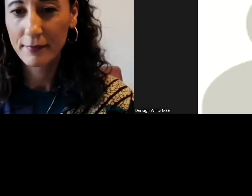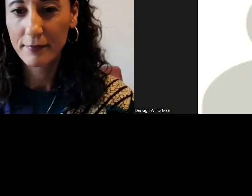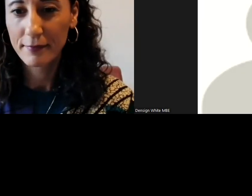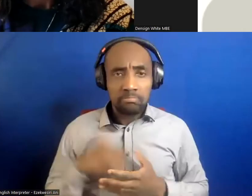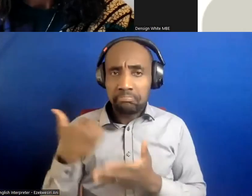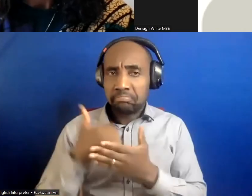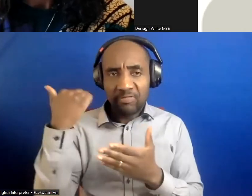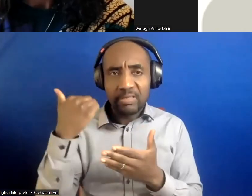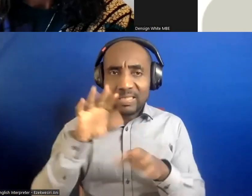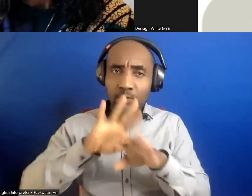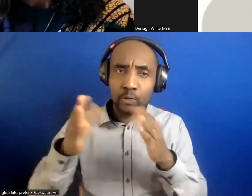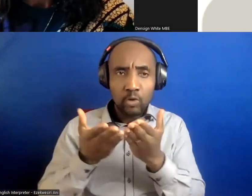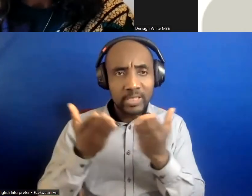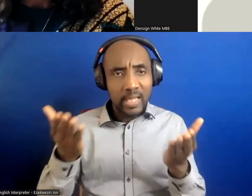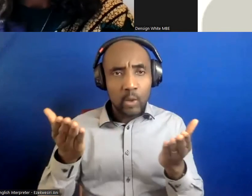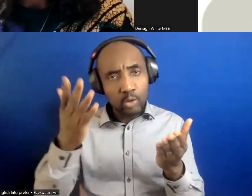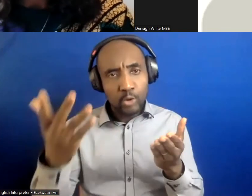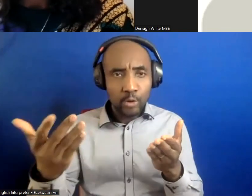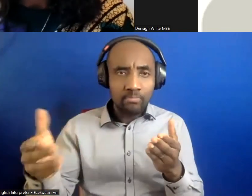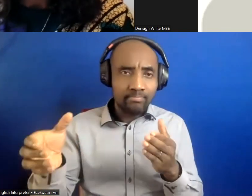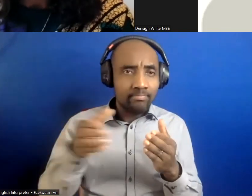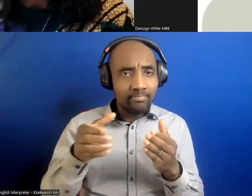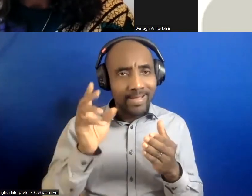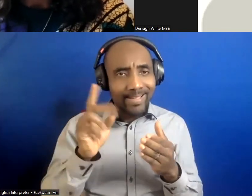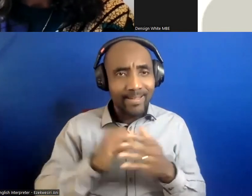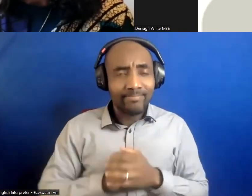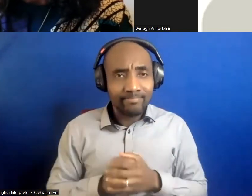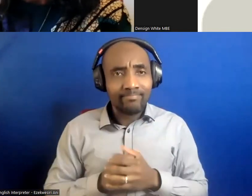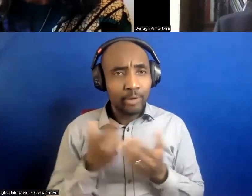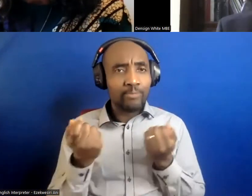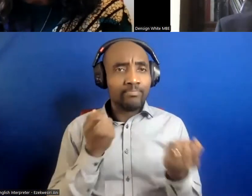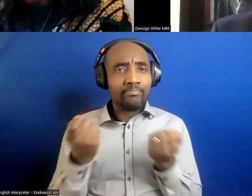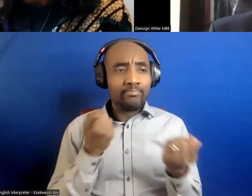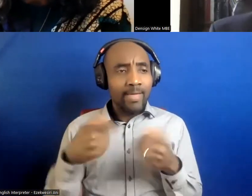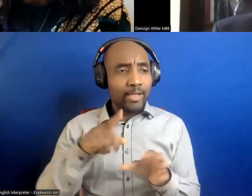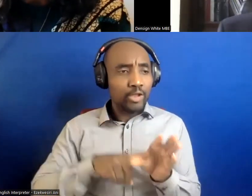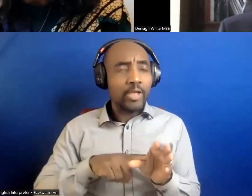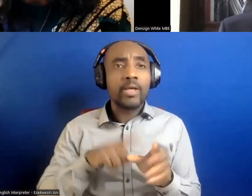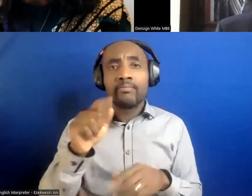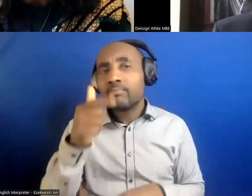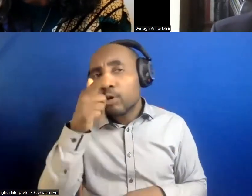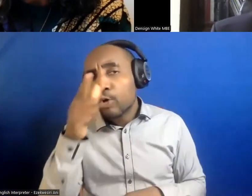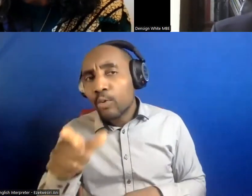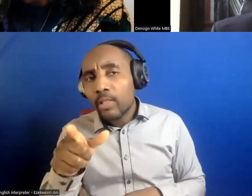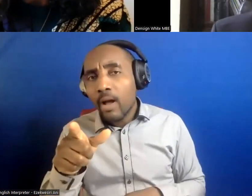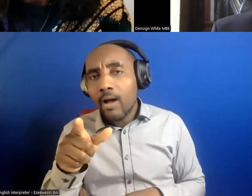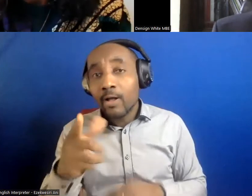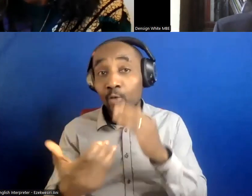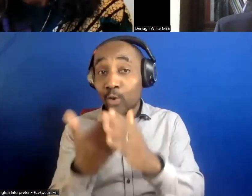fantastic to have had you back again this year, and good luck with the new book.